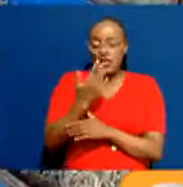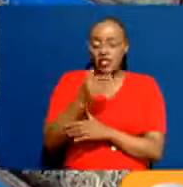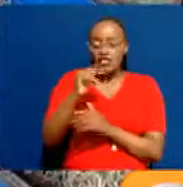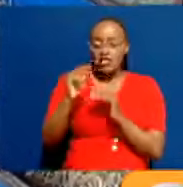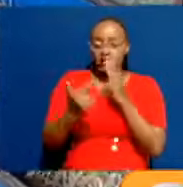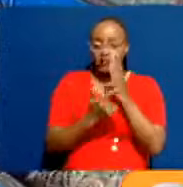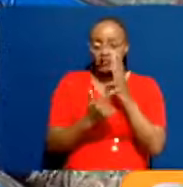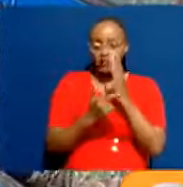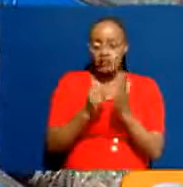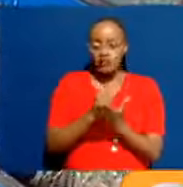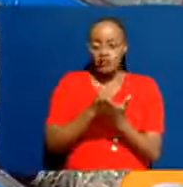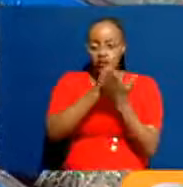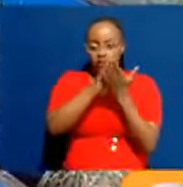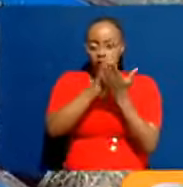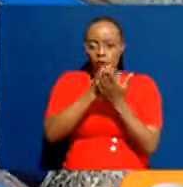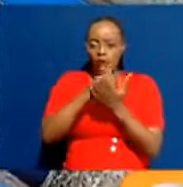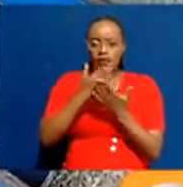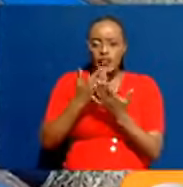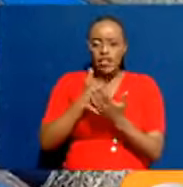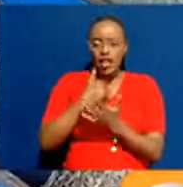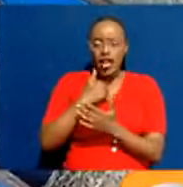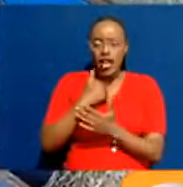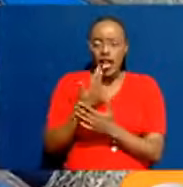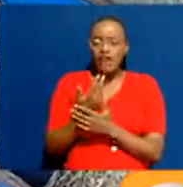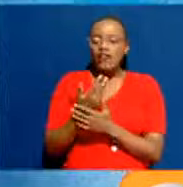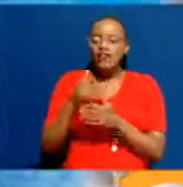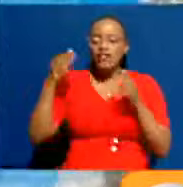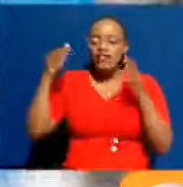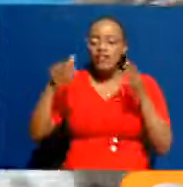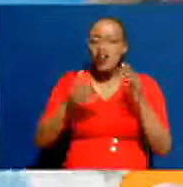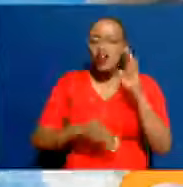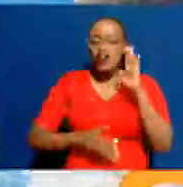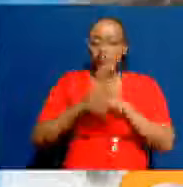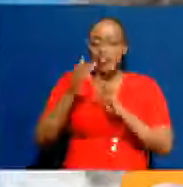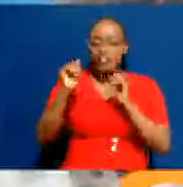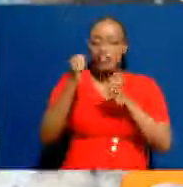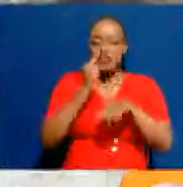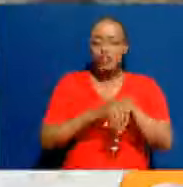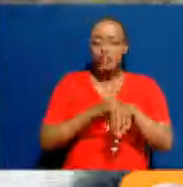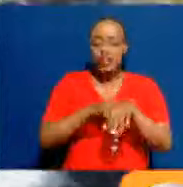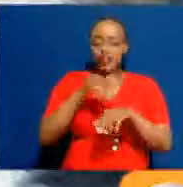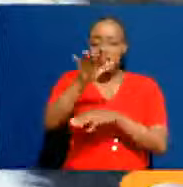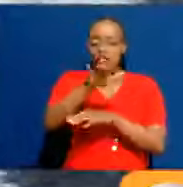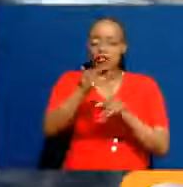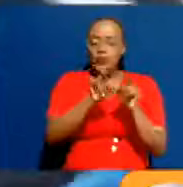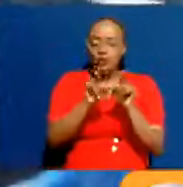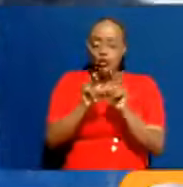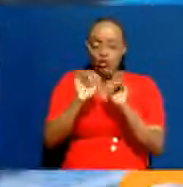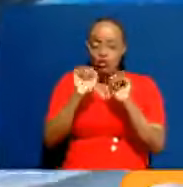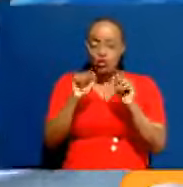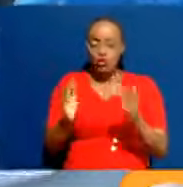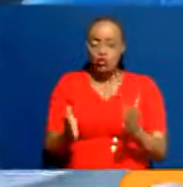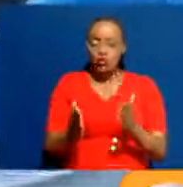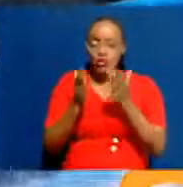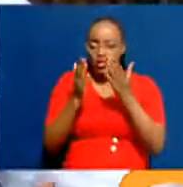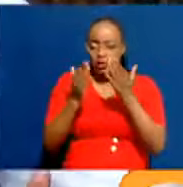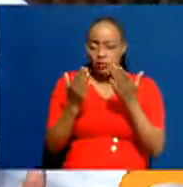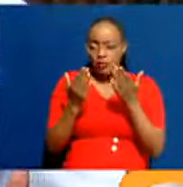also enables the sheep to acquire the desired weight faster, save on time and space, as well as improve farmer